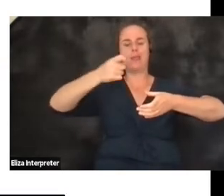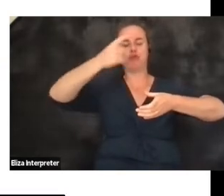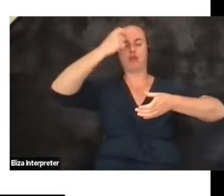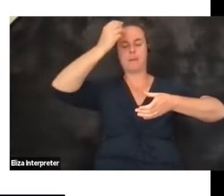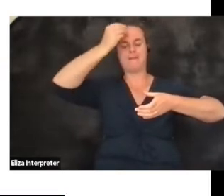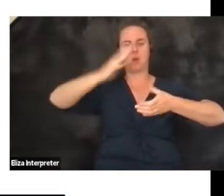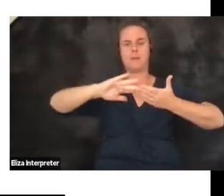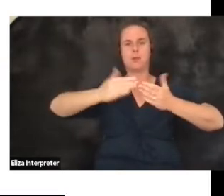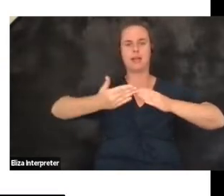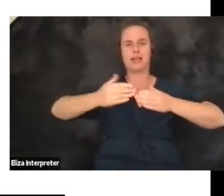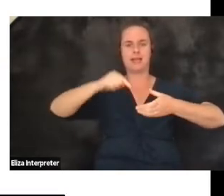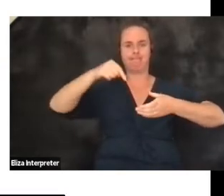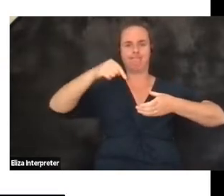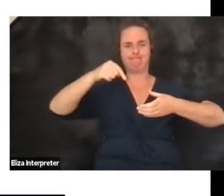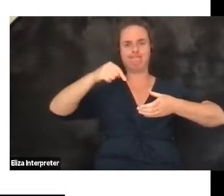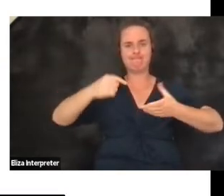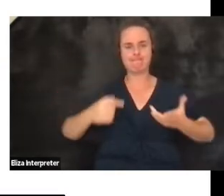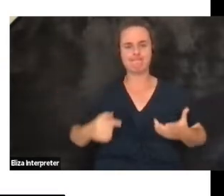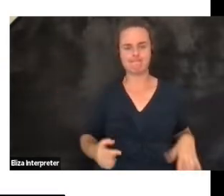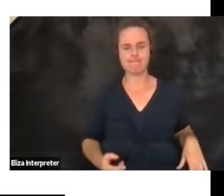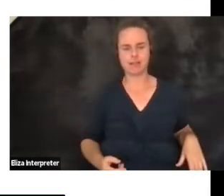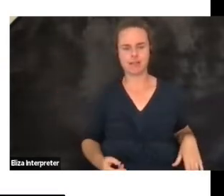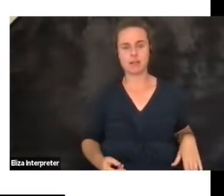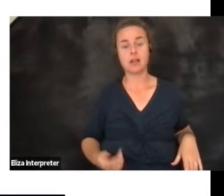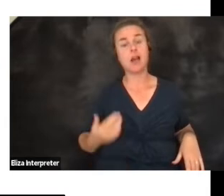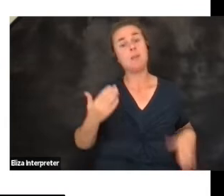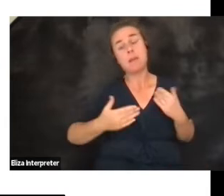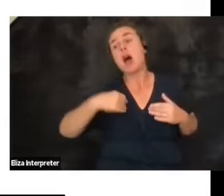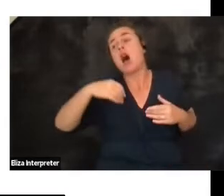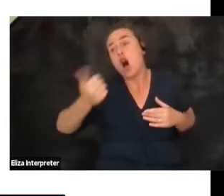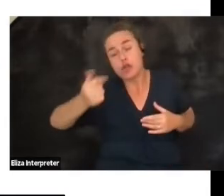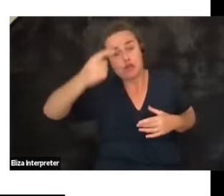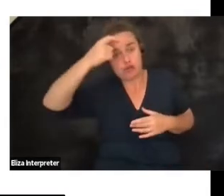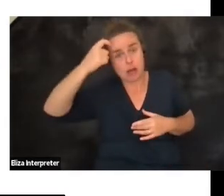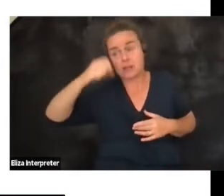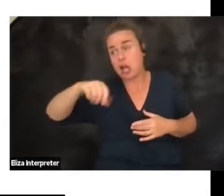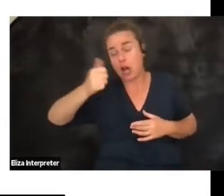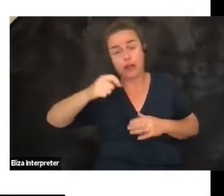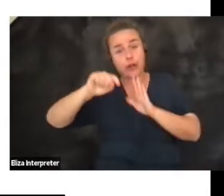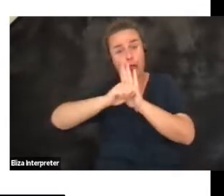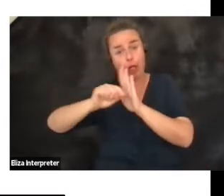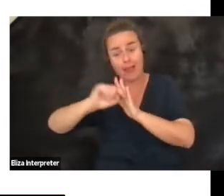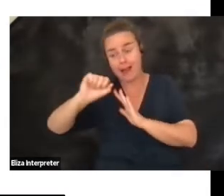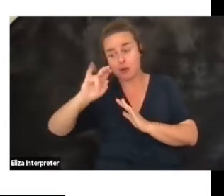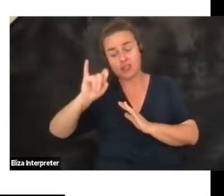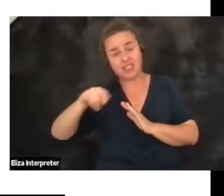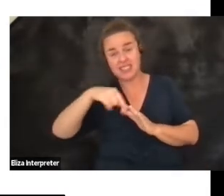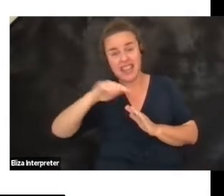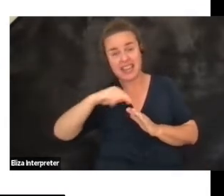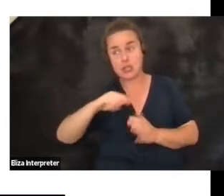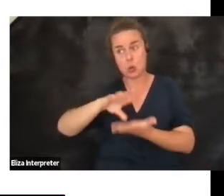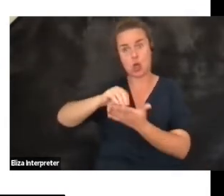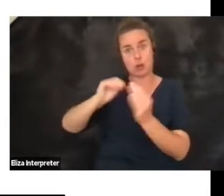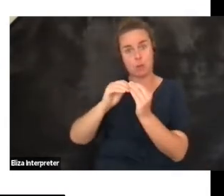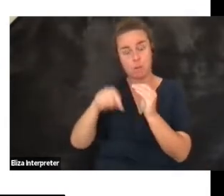trauma-informed community, right? Now, there may be other traumas and adversities that they need to get more informed about, but for this